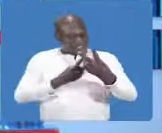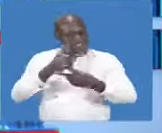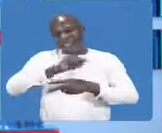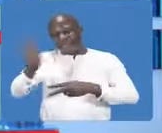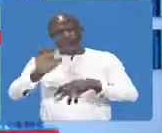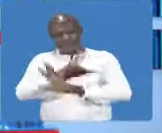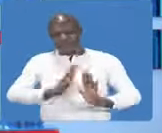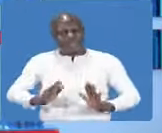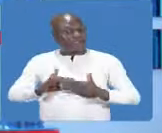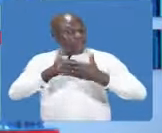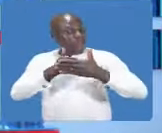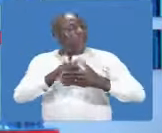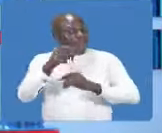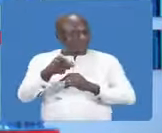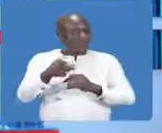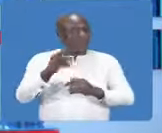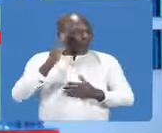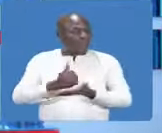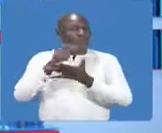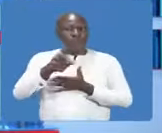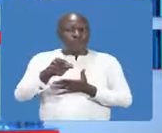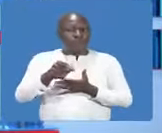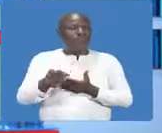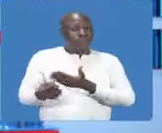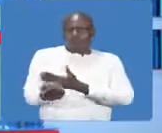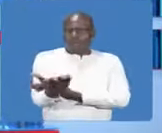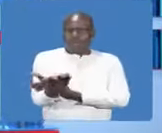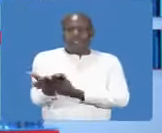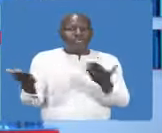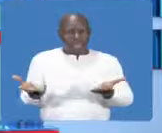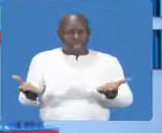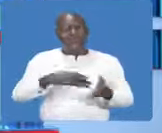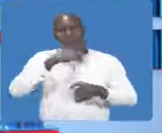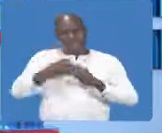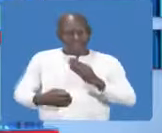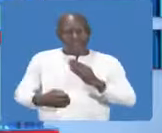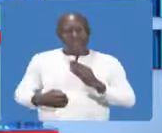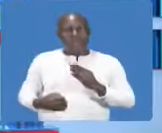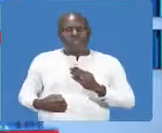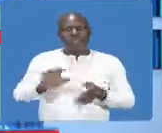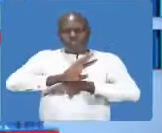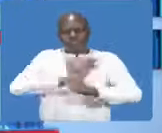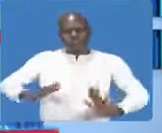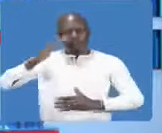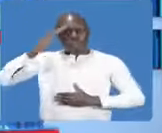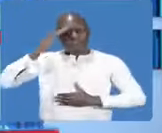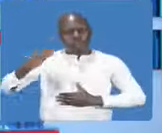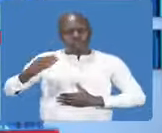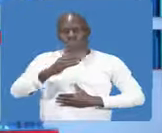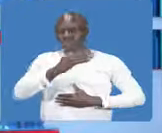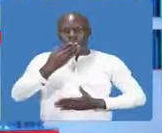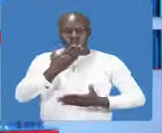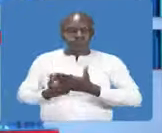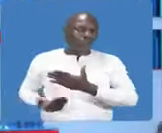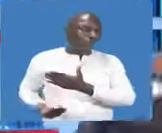of Christ biara a e be wo na wontume emwa. And upon the aha, and I'm going to do AC. The churches of Christ salute